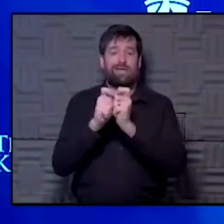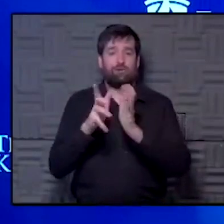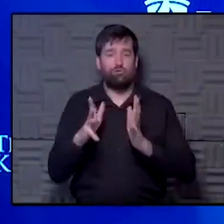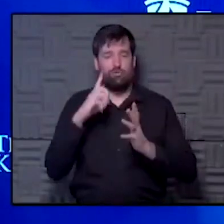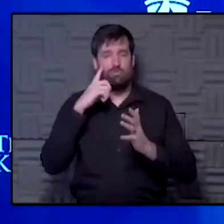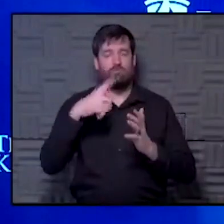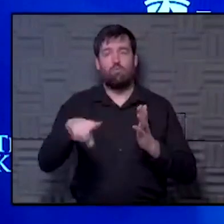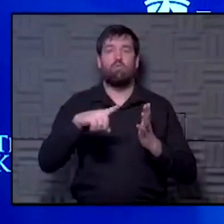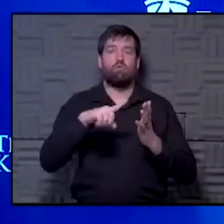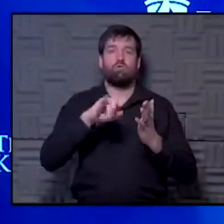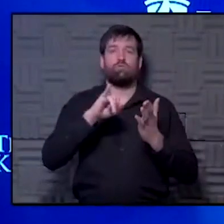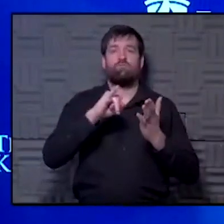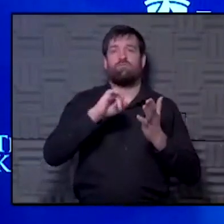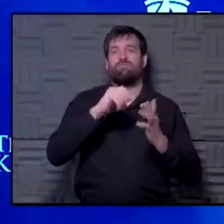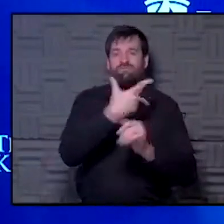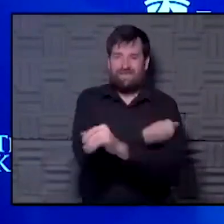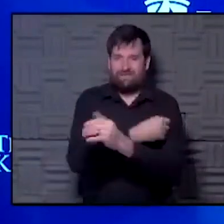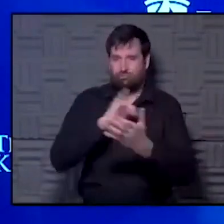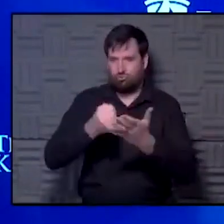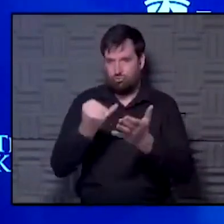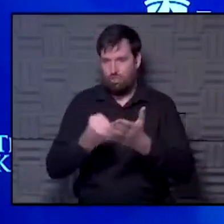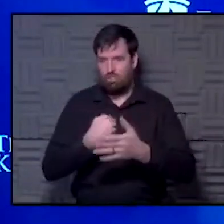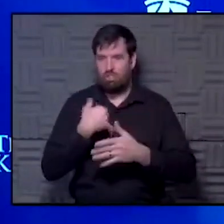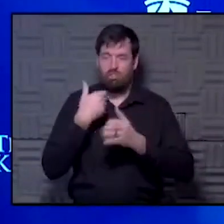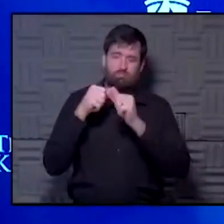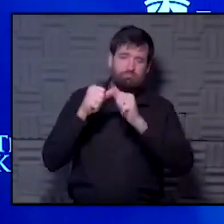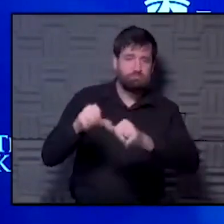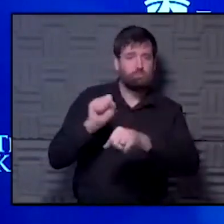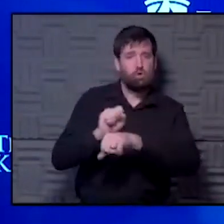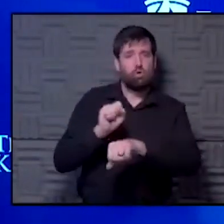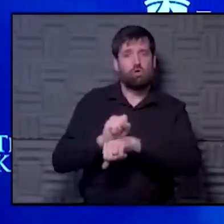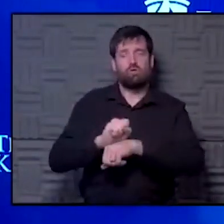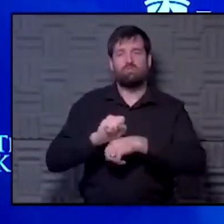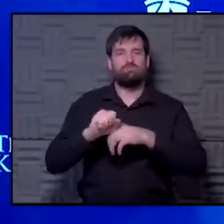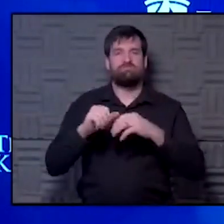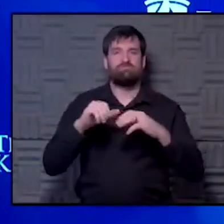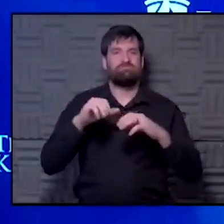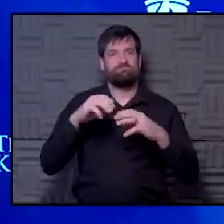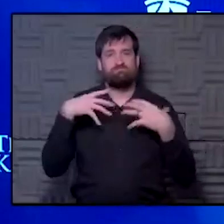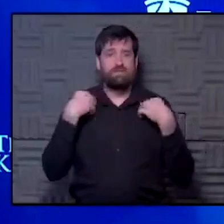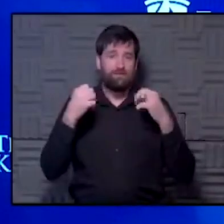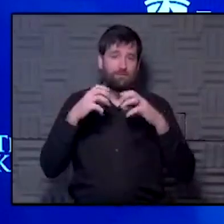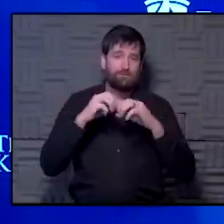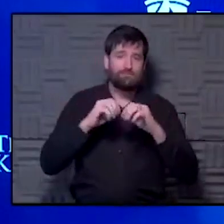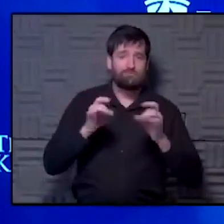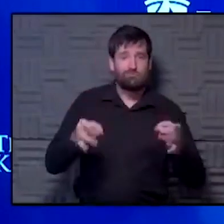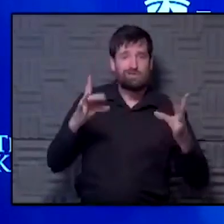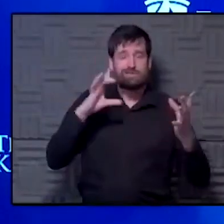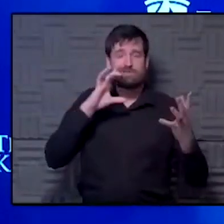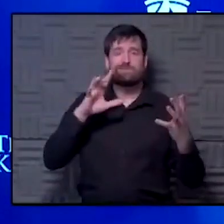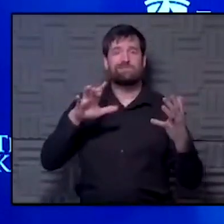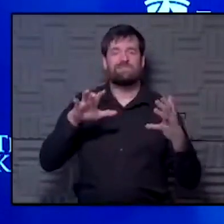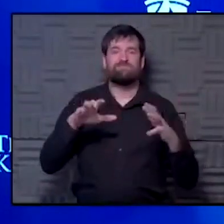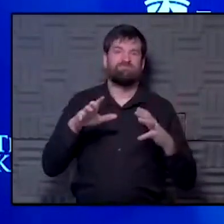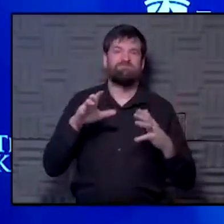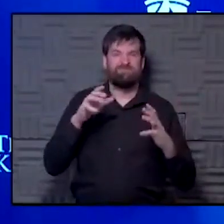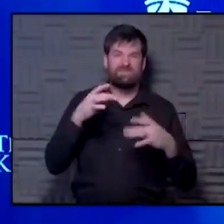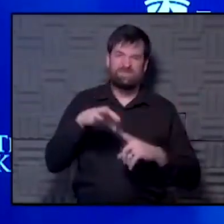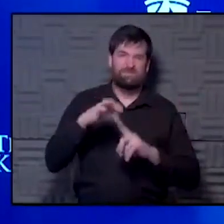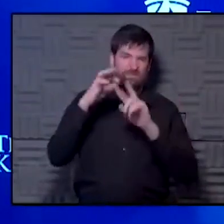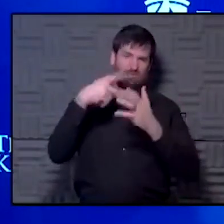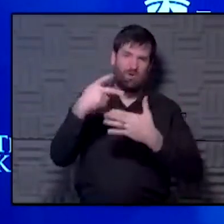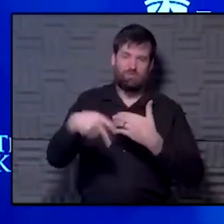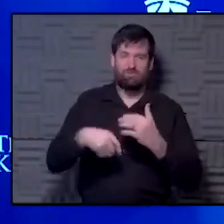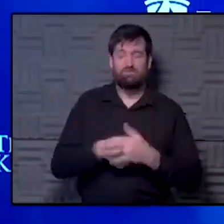journal Vaccine, and his work continues around the development of vaccines, emerging public health crises around infection control, so it'll be a really special